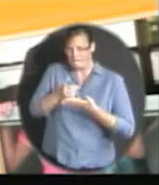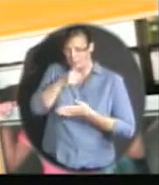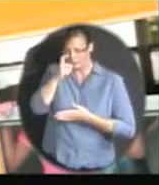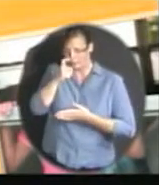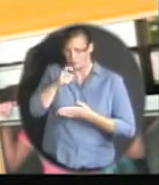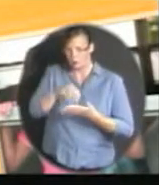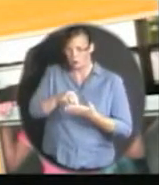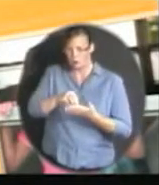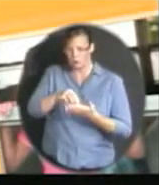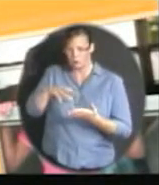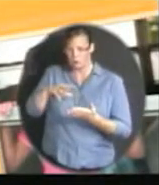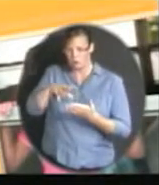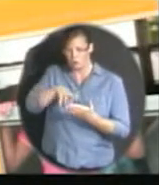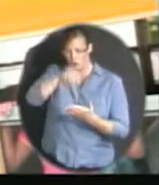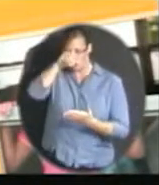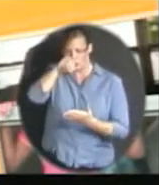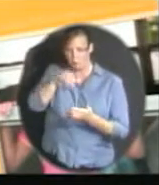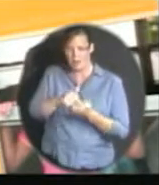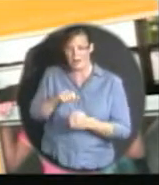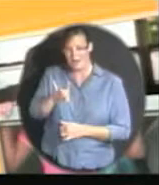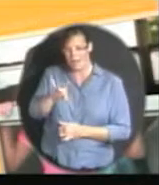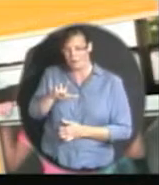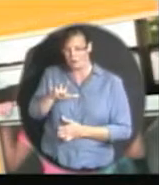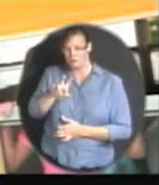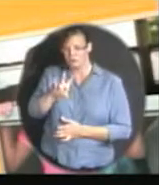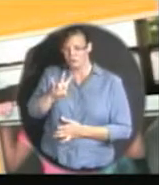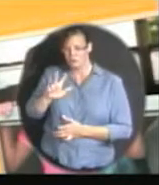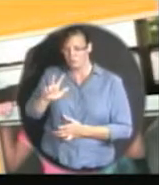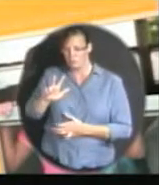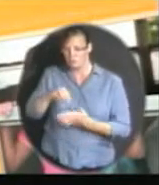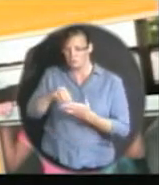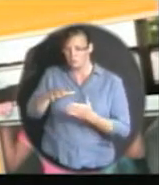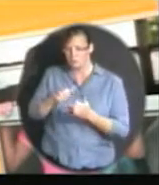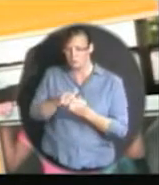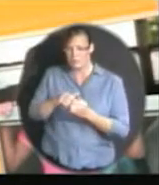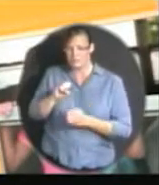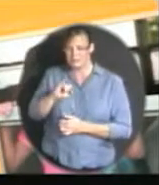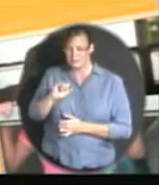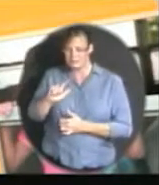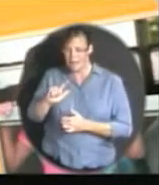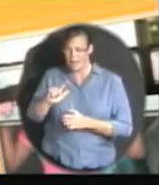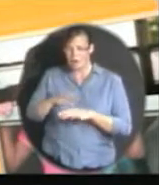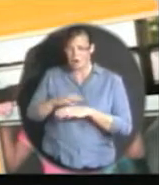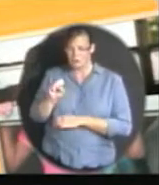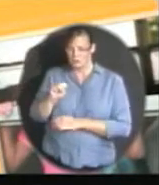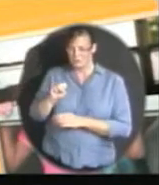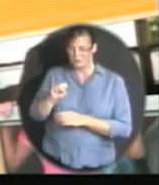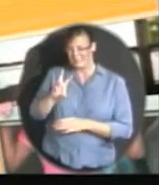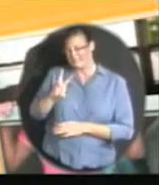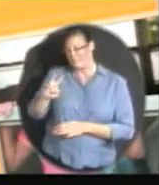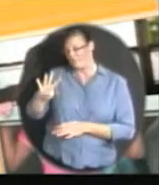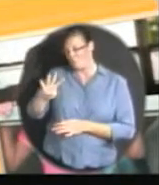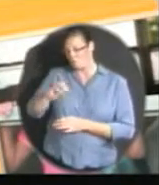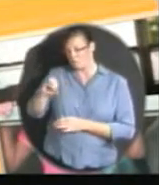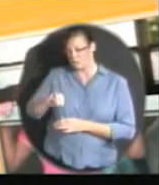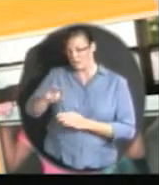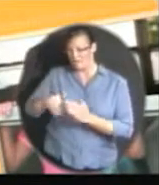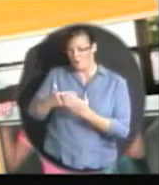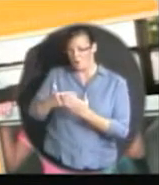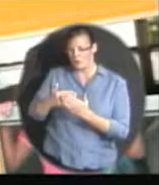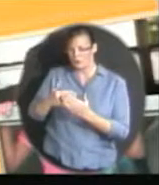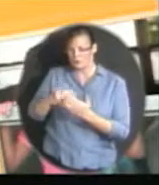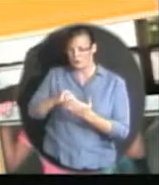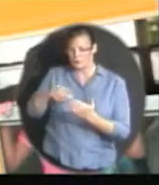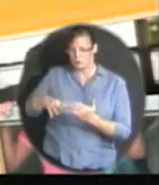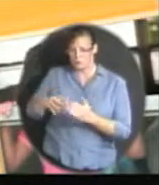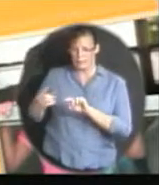learning. And we had 873 students attend SAIL on a scholarship, and this was approximately 64% of all the students attending